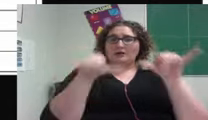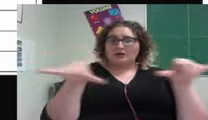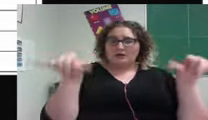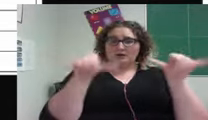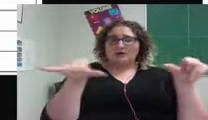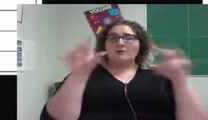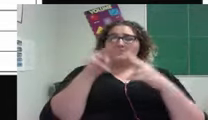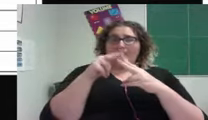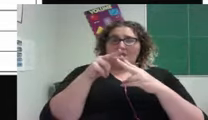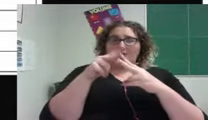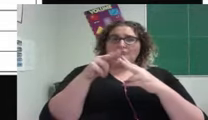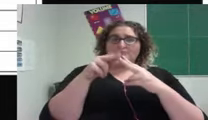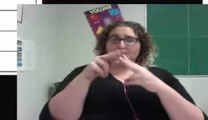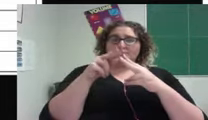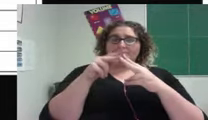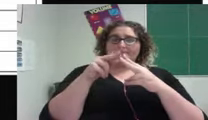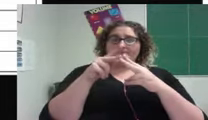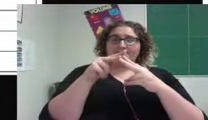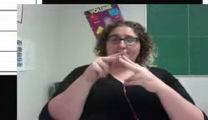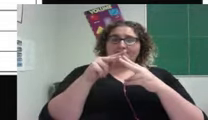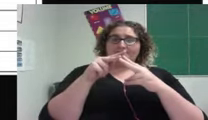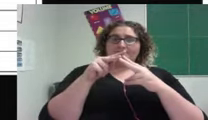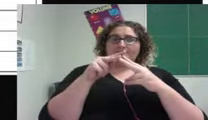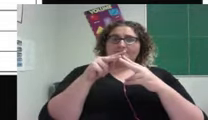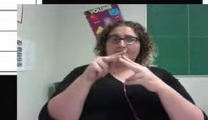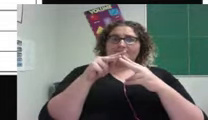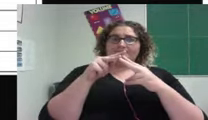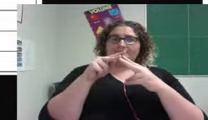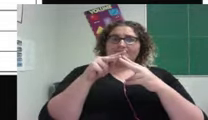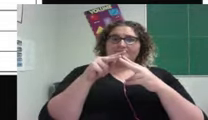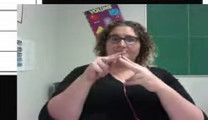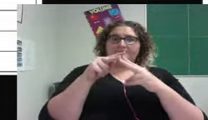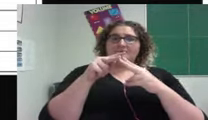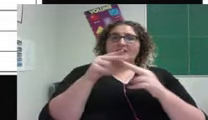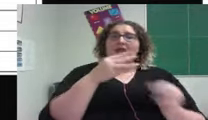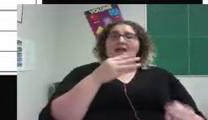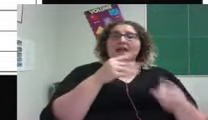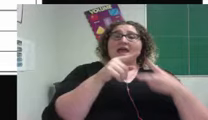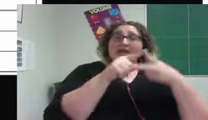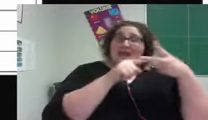And angle 2 and angle 3 are also linear pairs.